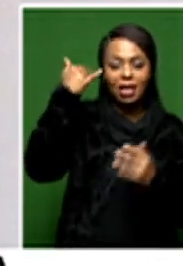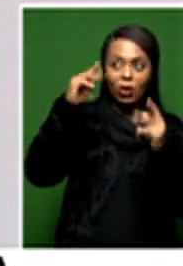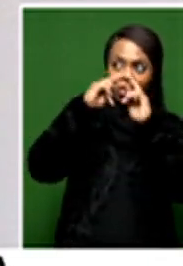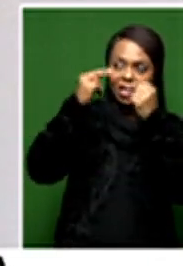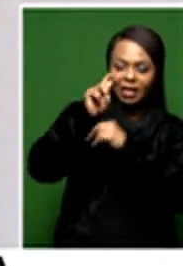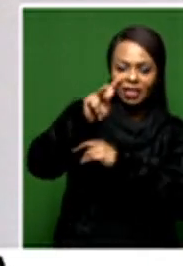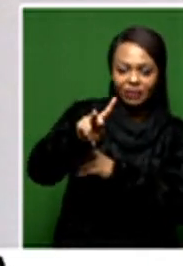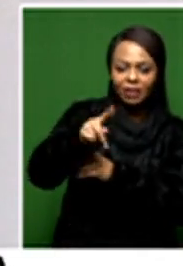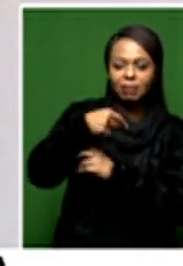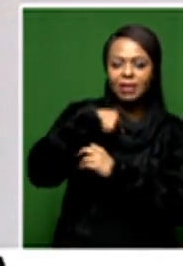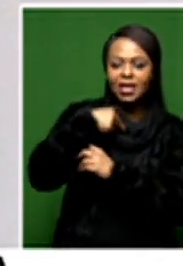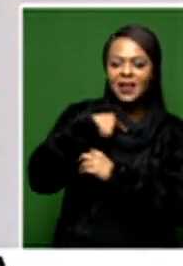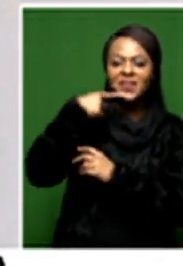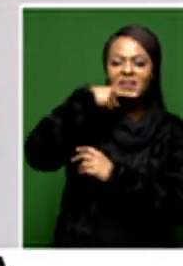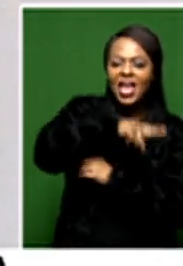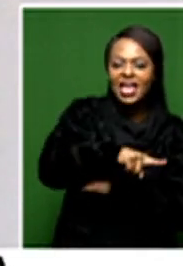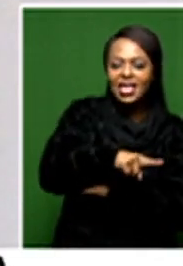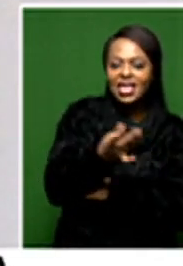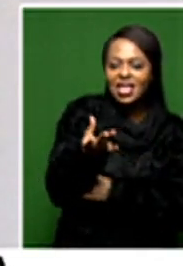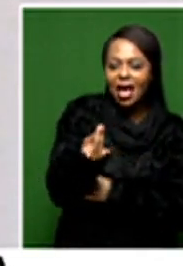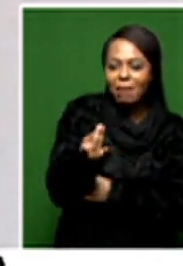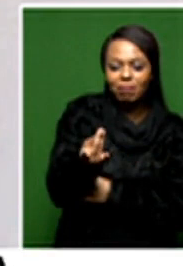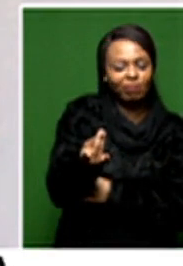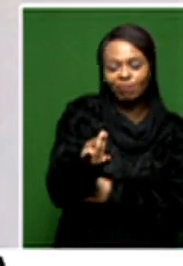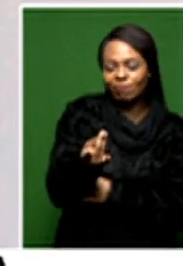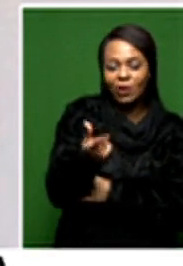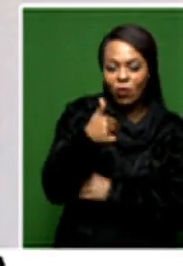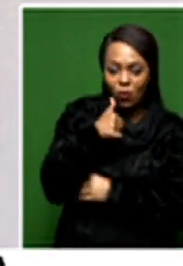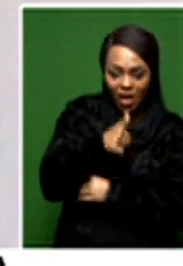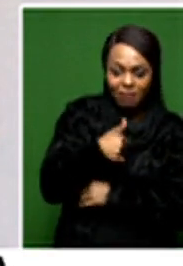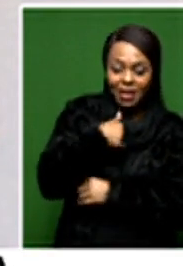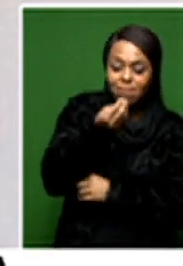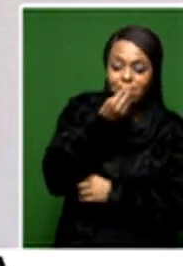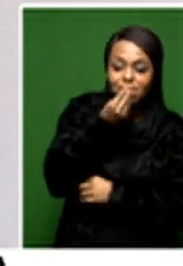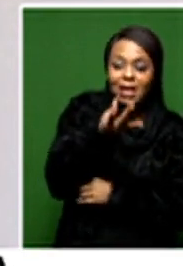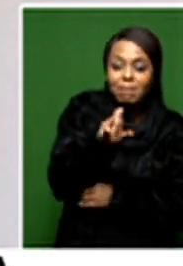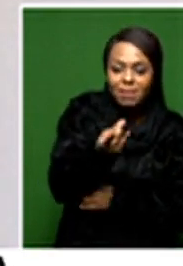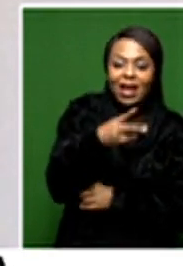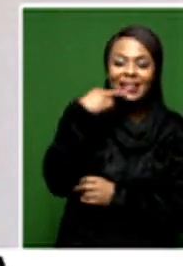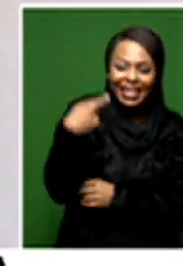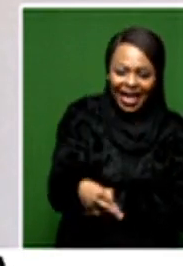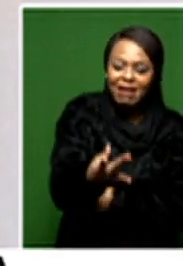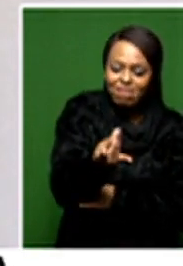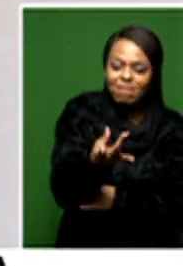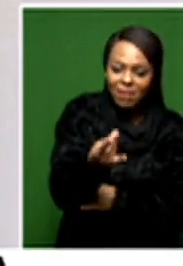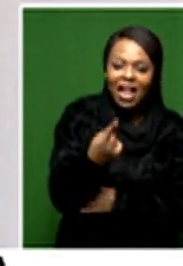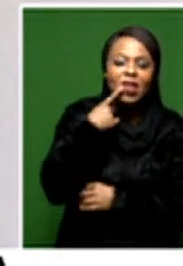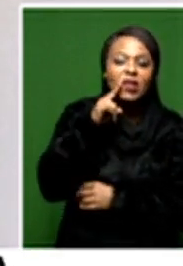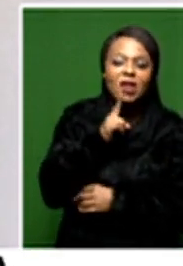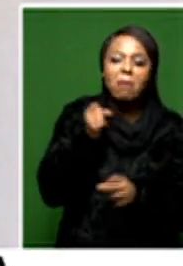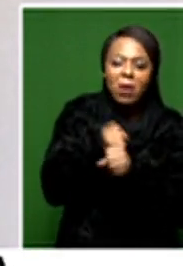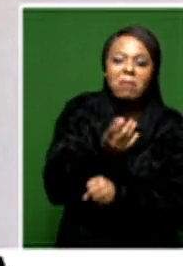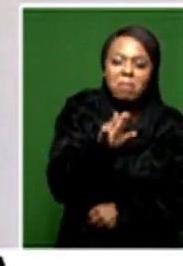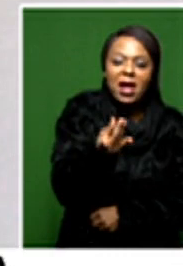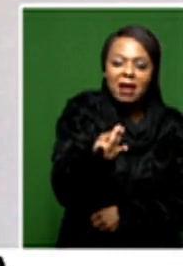I'm not a fan of these fake meats. So when I eat meat, I like real meat that tastes like meat. And when I don't